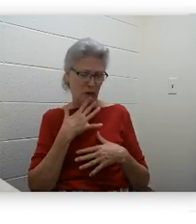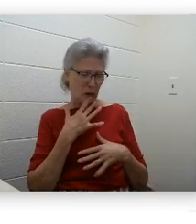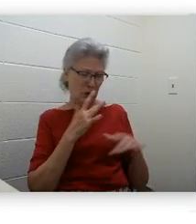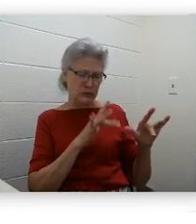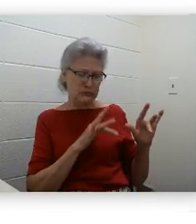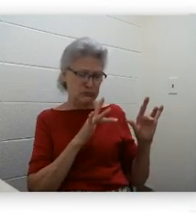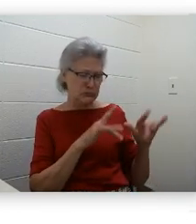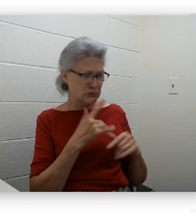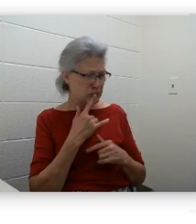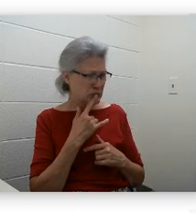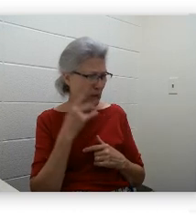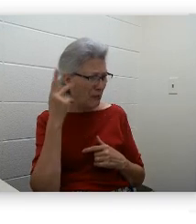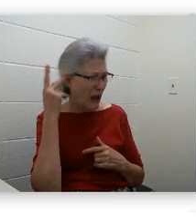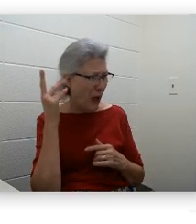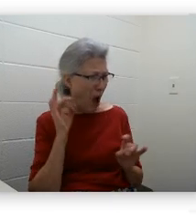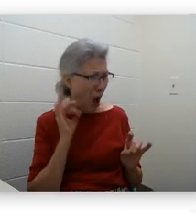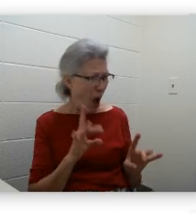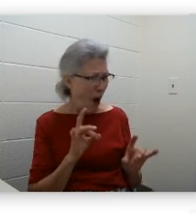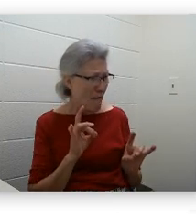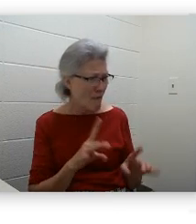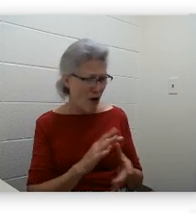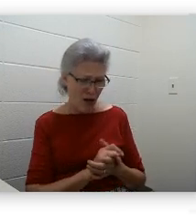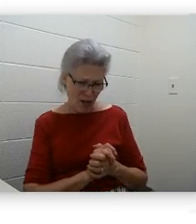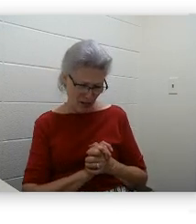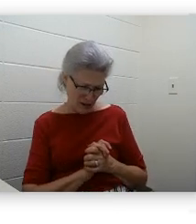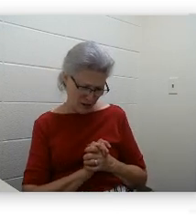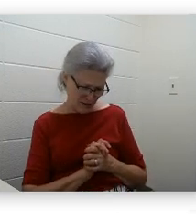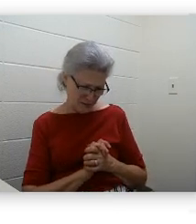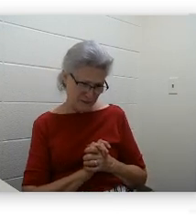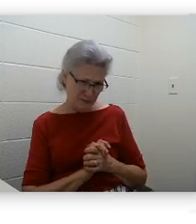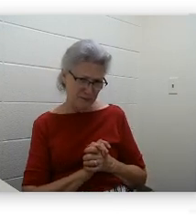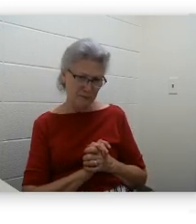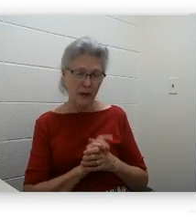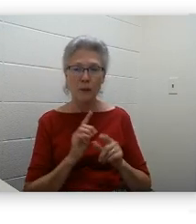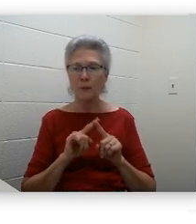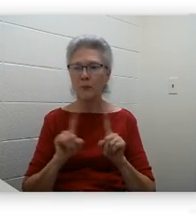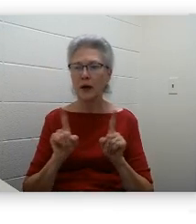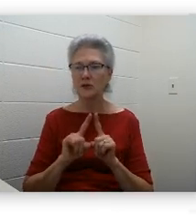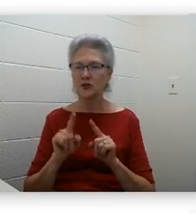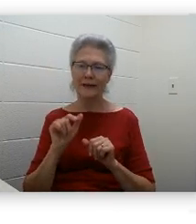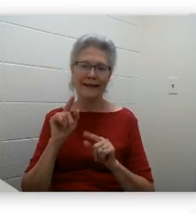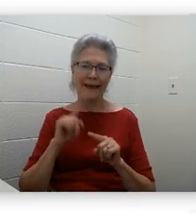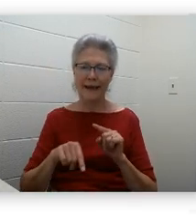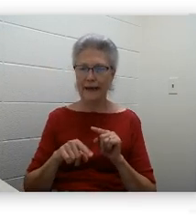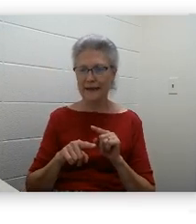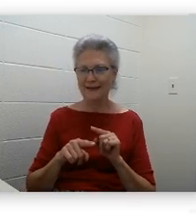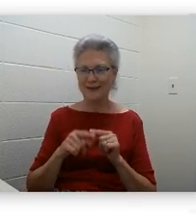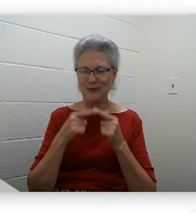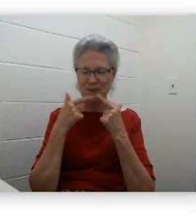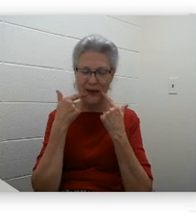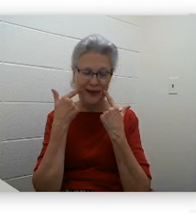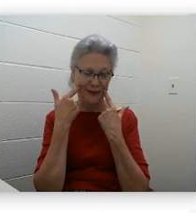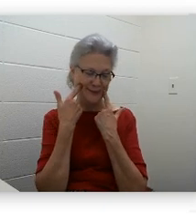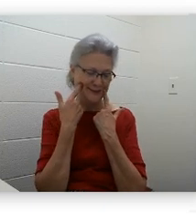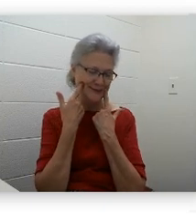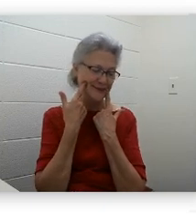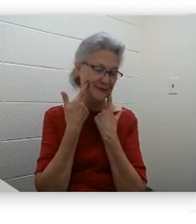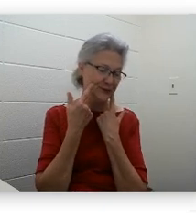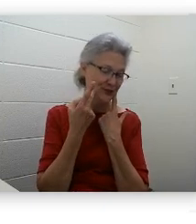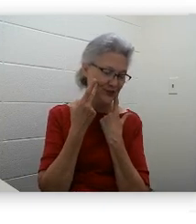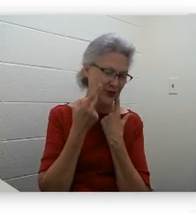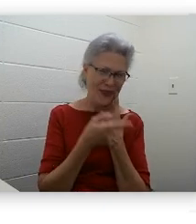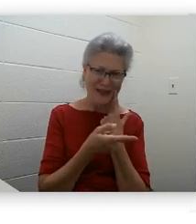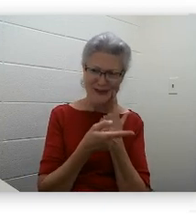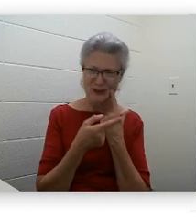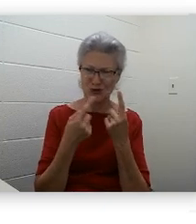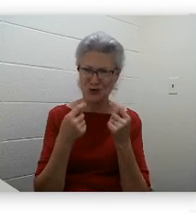Peter. How awful, she said, but she could not help but smiling when she saw that he had been trying